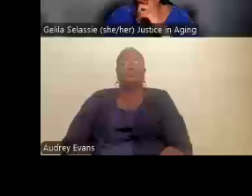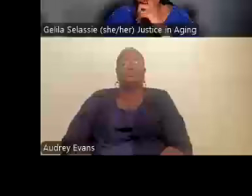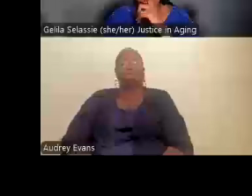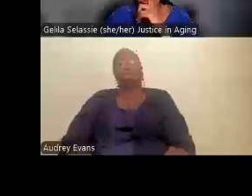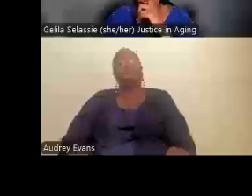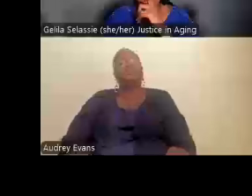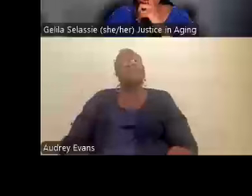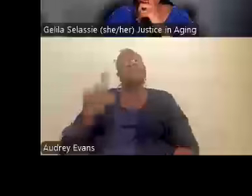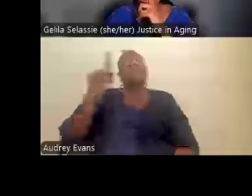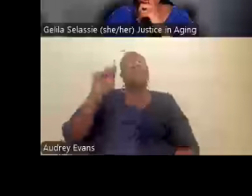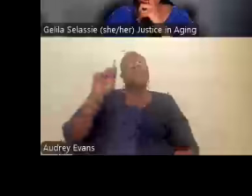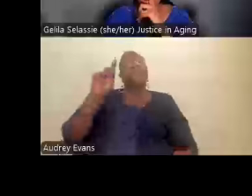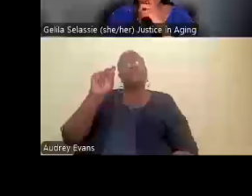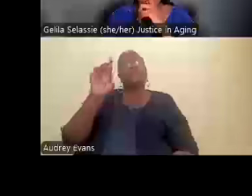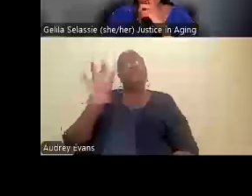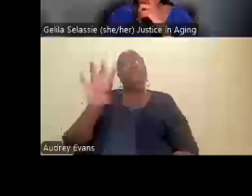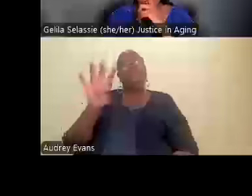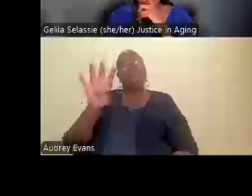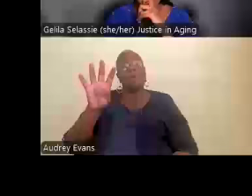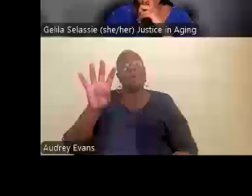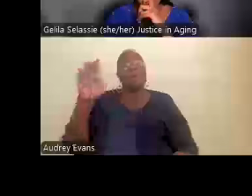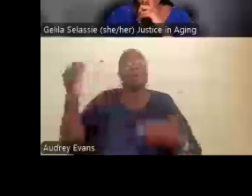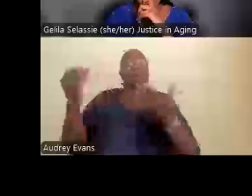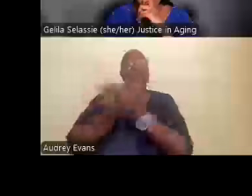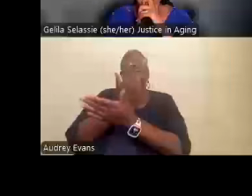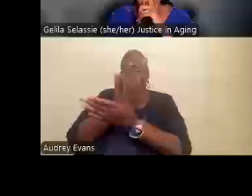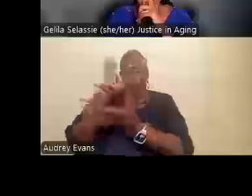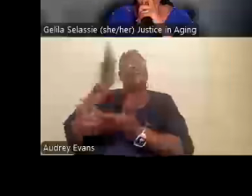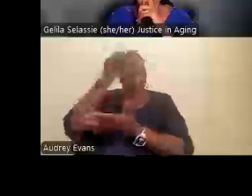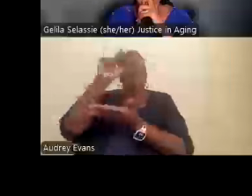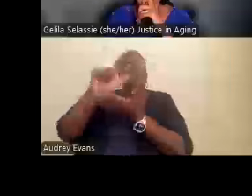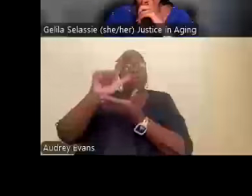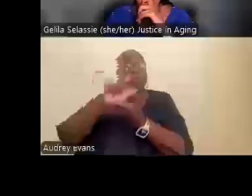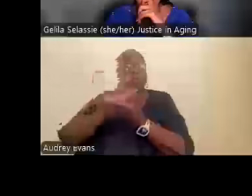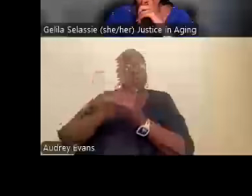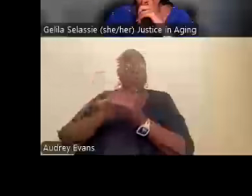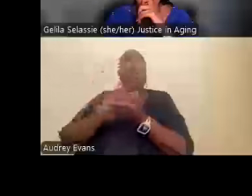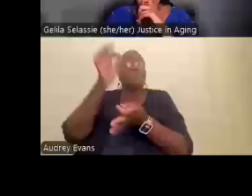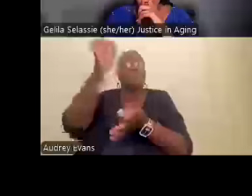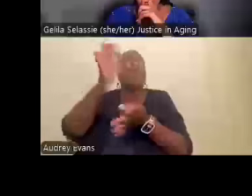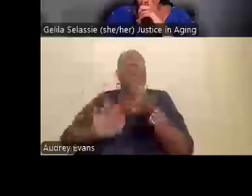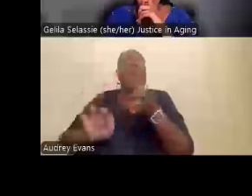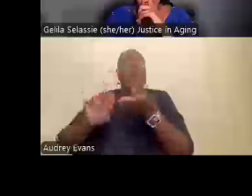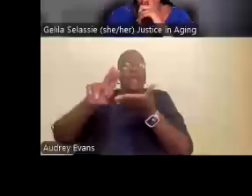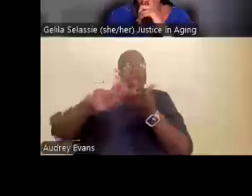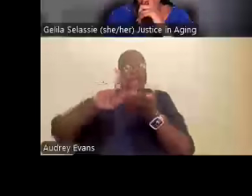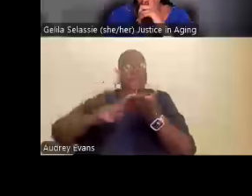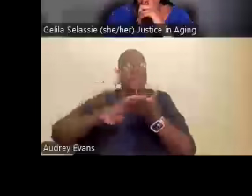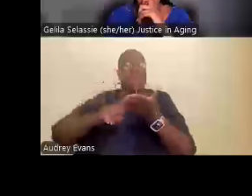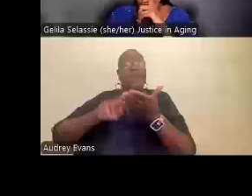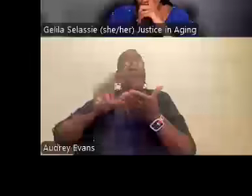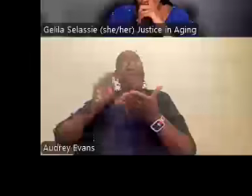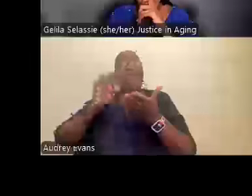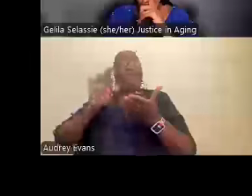In 2024, there was a new federal law that simplified enrollment into Medicaid and other programs like